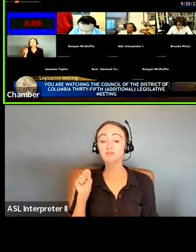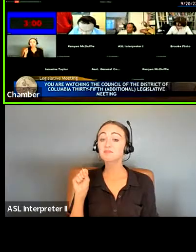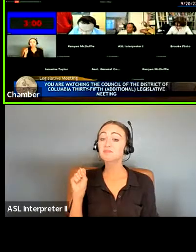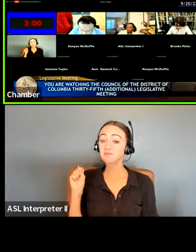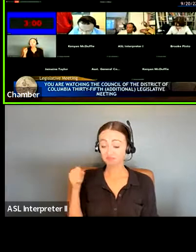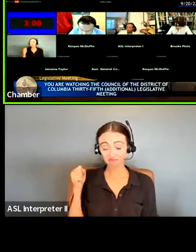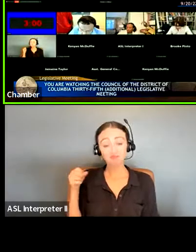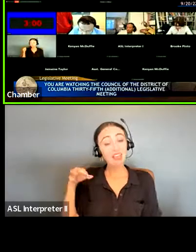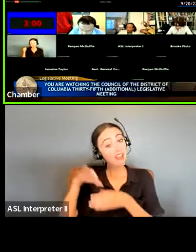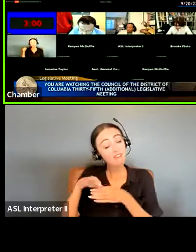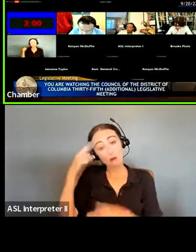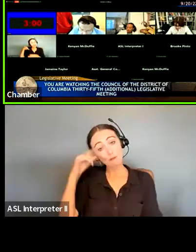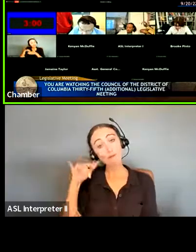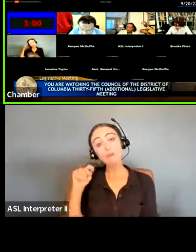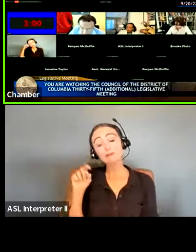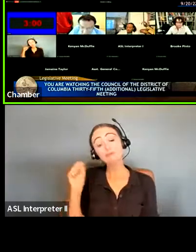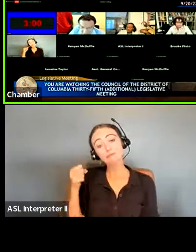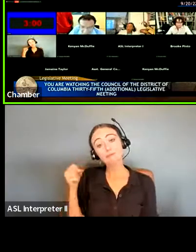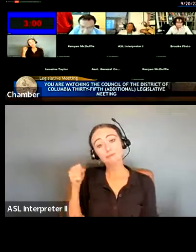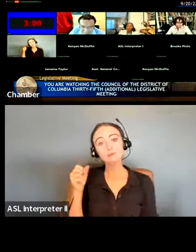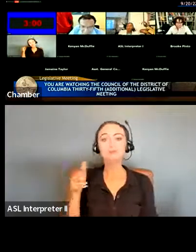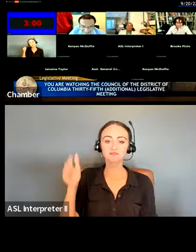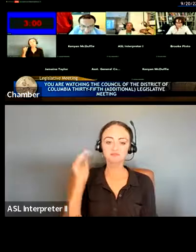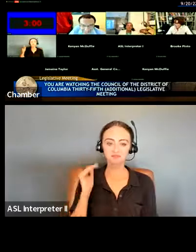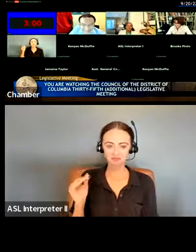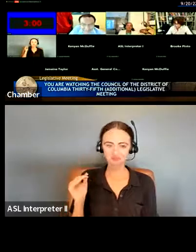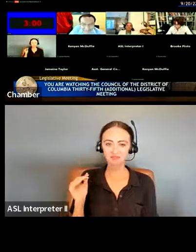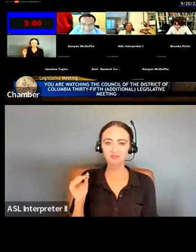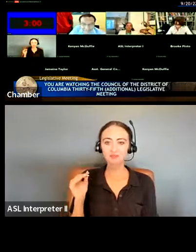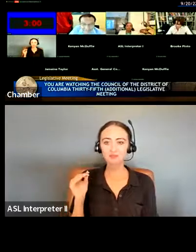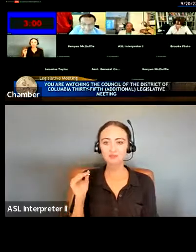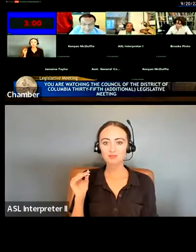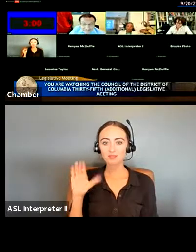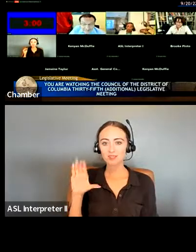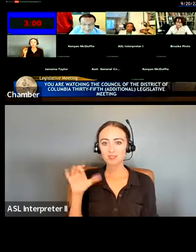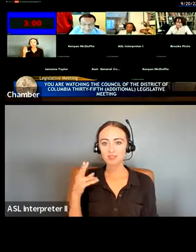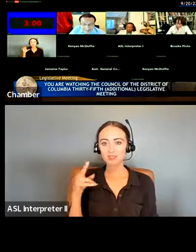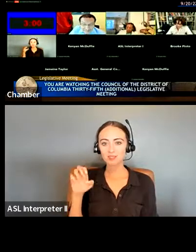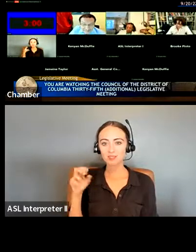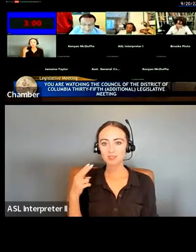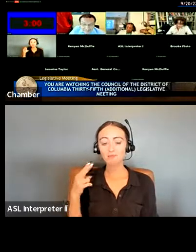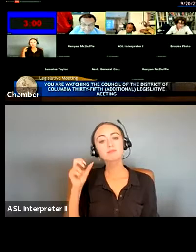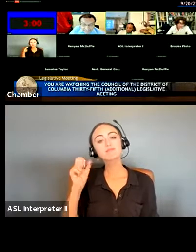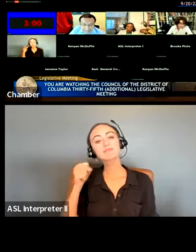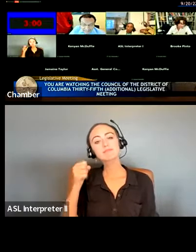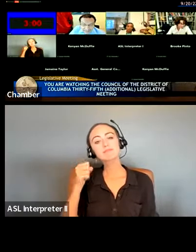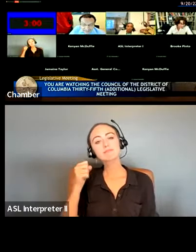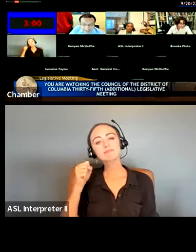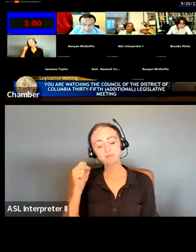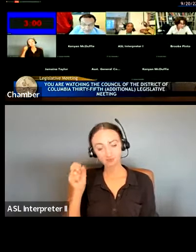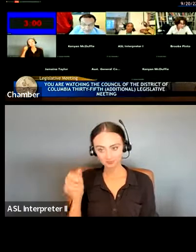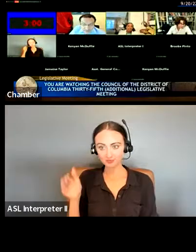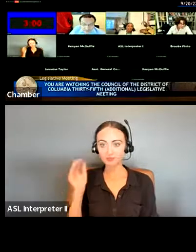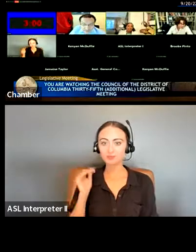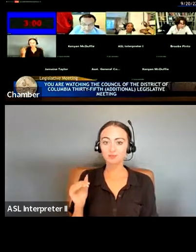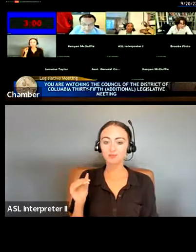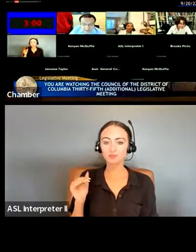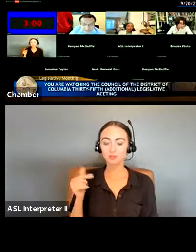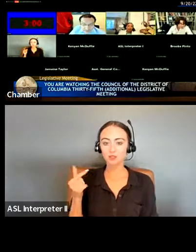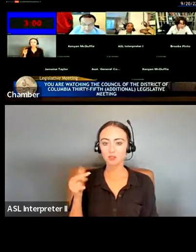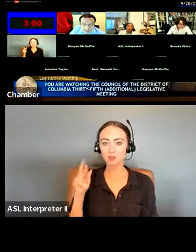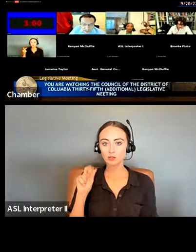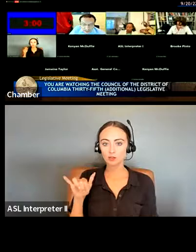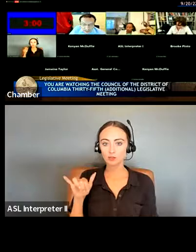Yes, I'll vote for it. Yes. Councilmember Bonds votes yes. Councilmember Che, Yes. Councilmember Che votes yes. Councilmember